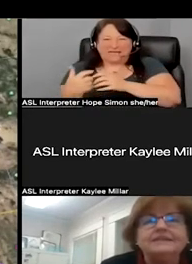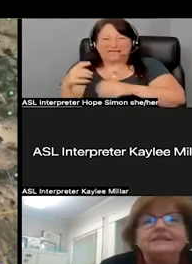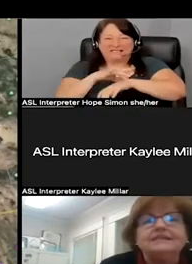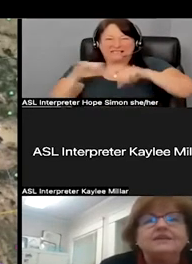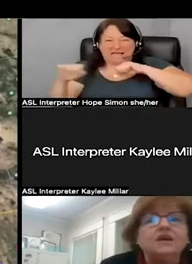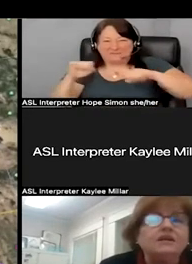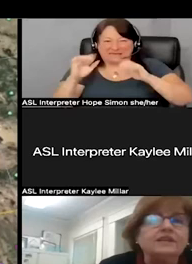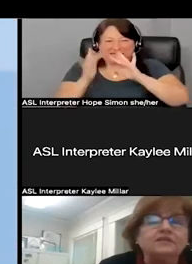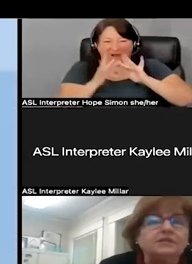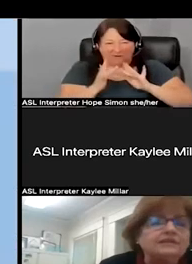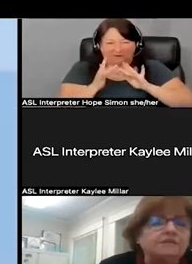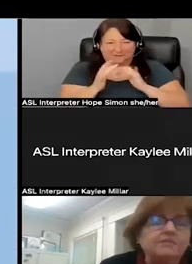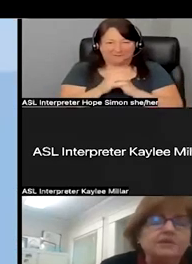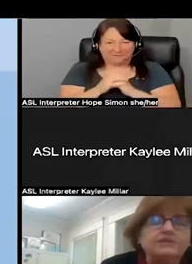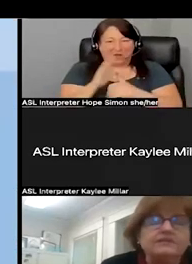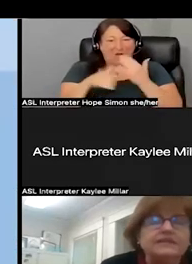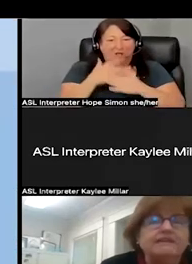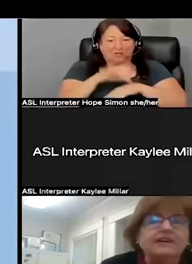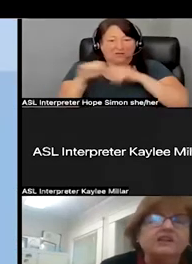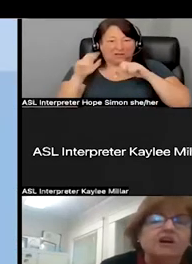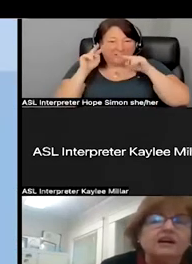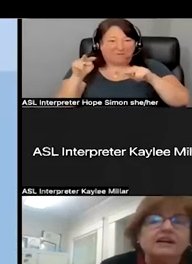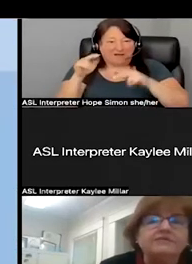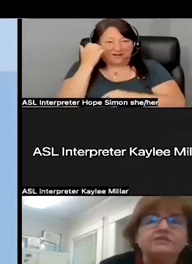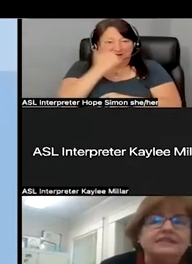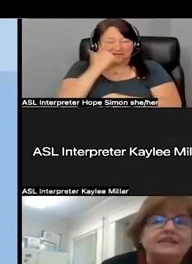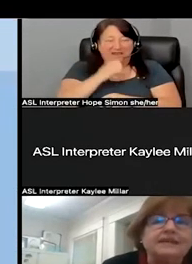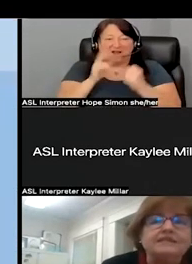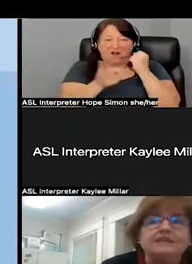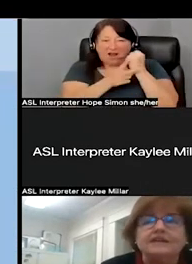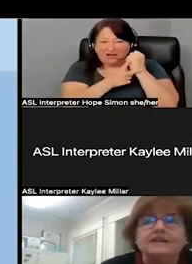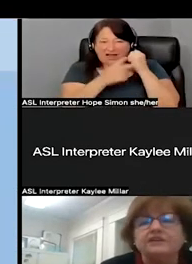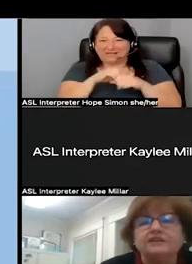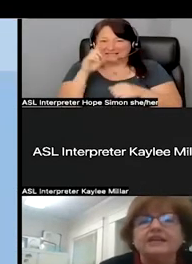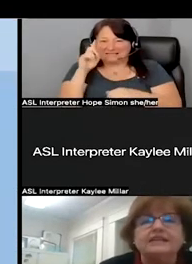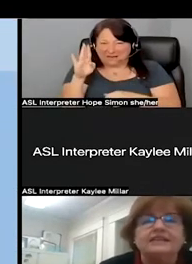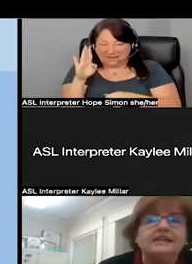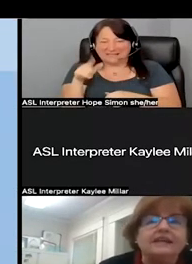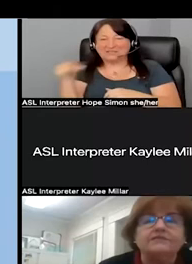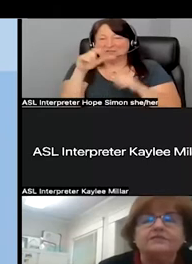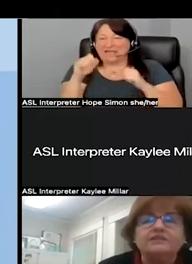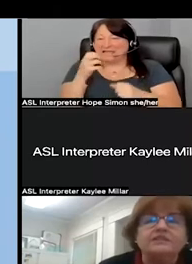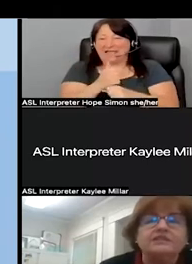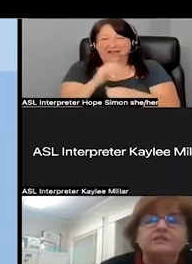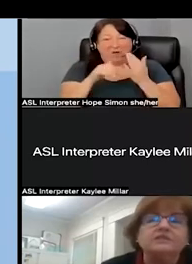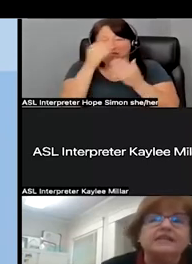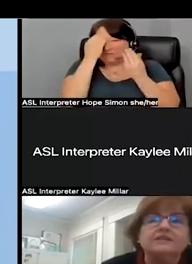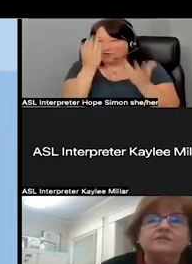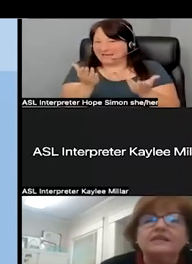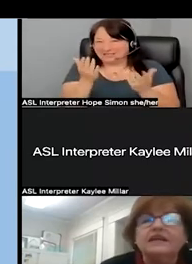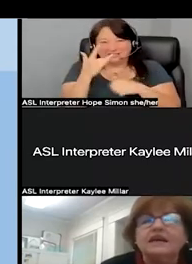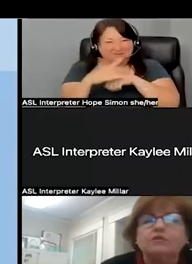slide. So all of the earthquakes that we monitor every day are actually archived into a database, and you can get any of that information is available